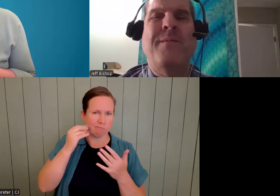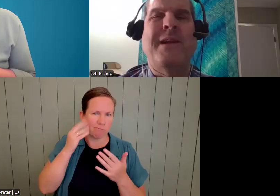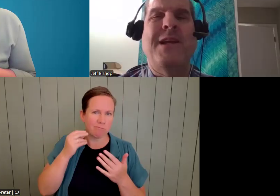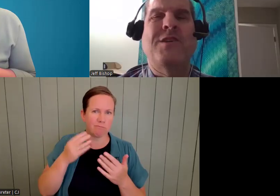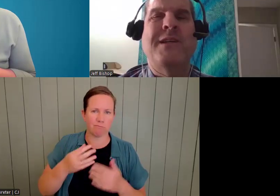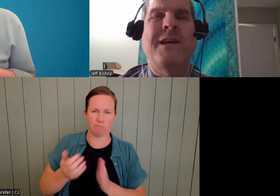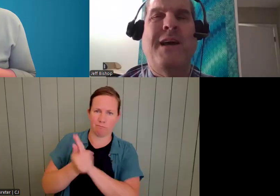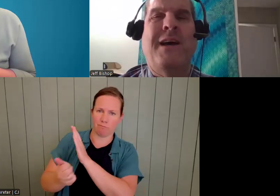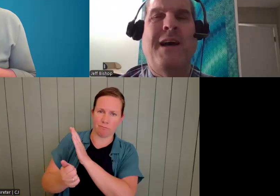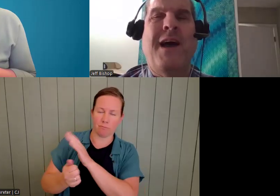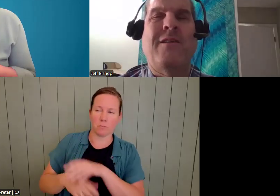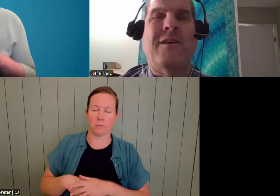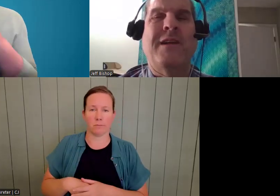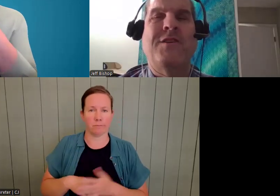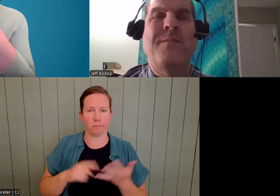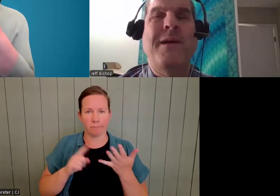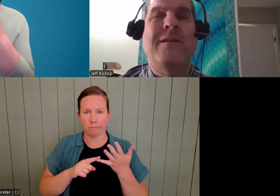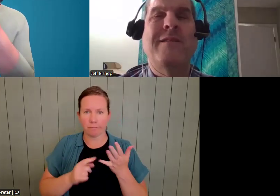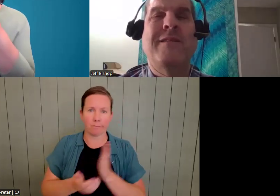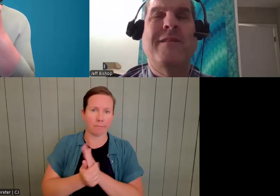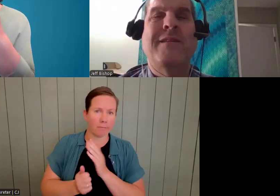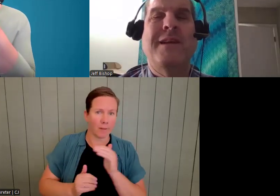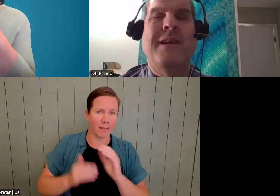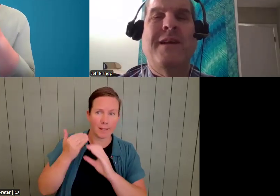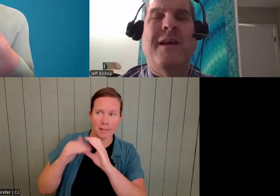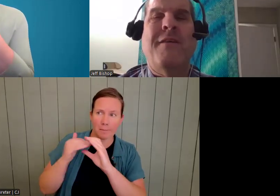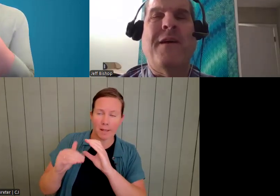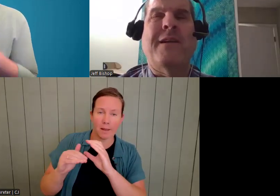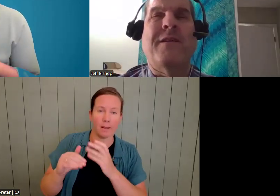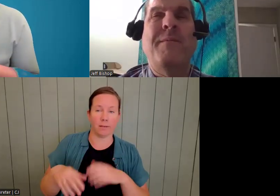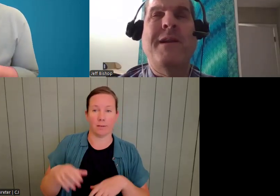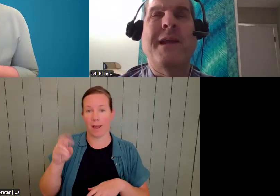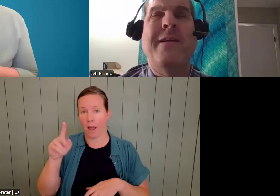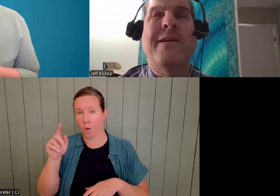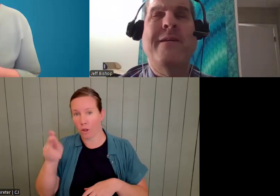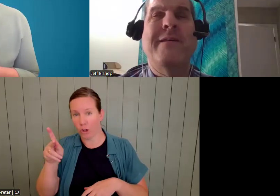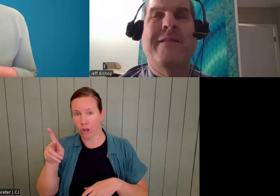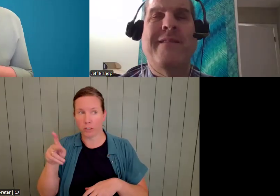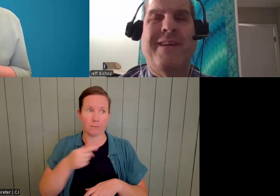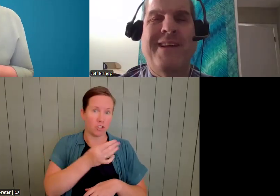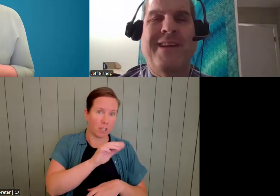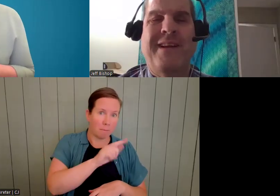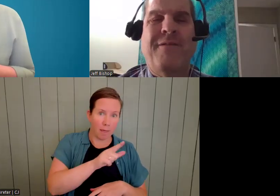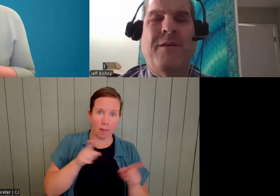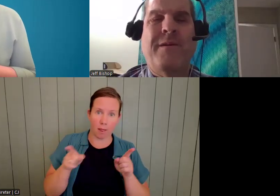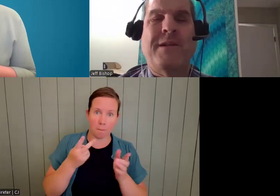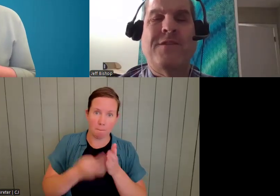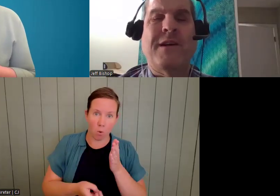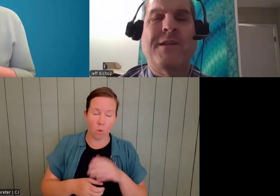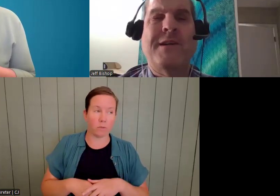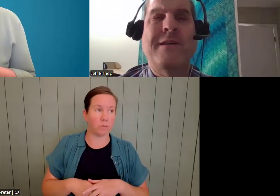Email communication, Outlook, and Gmail. Effective communicator,